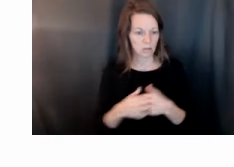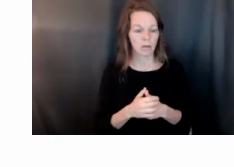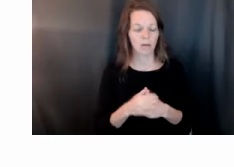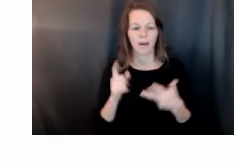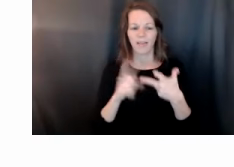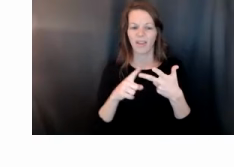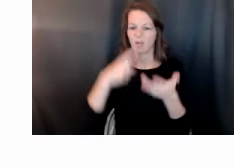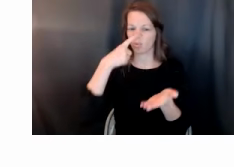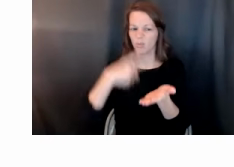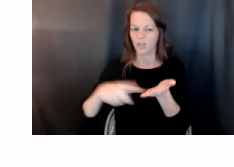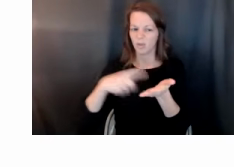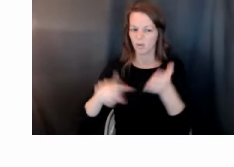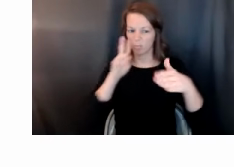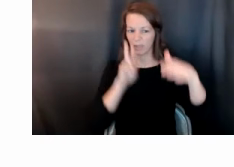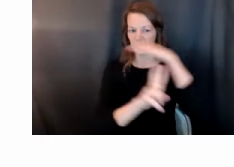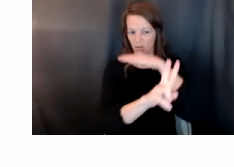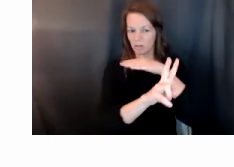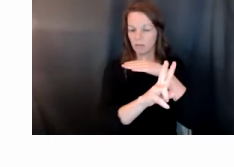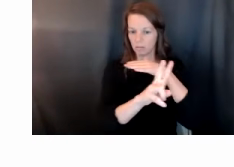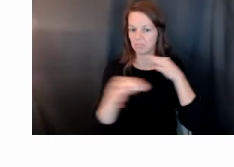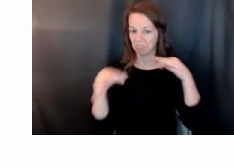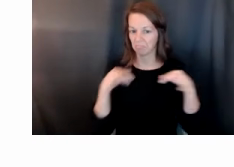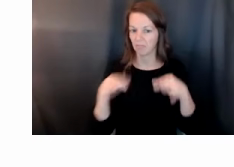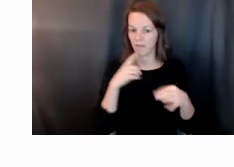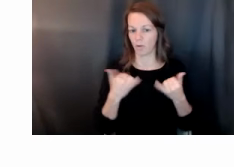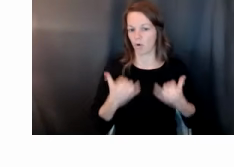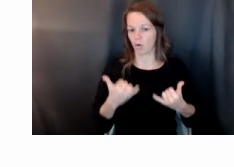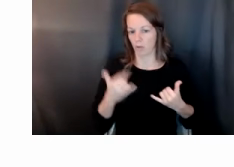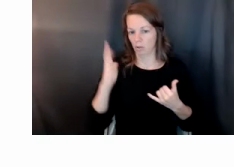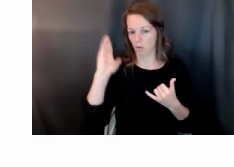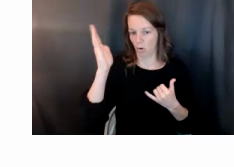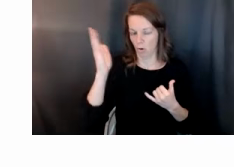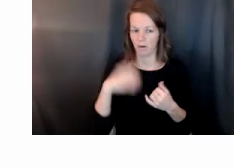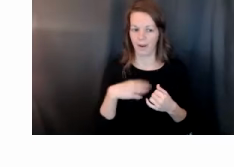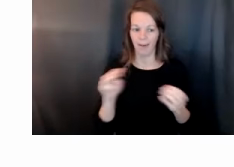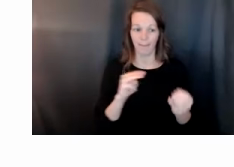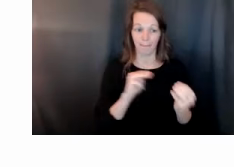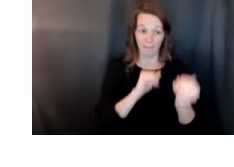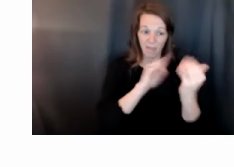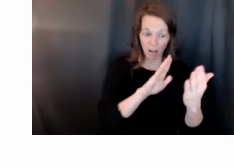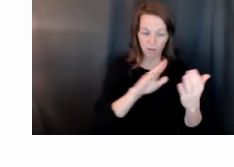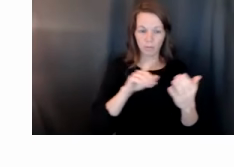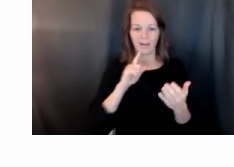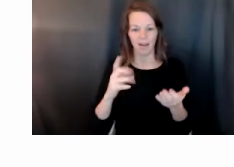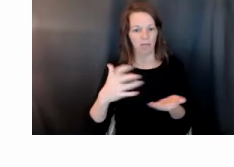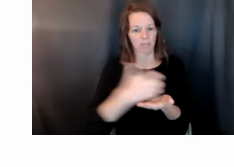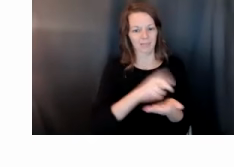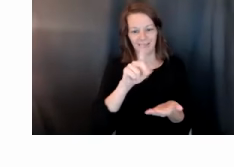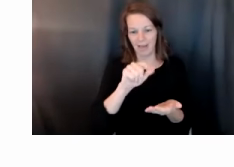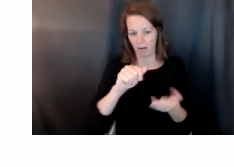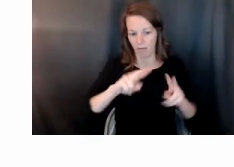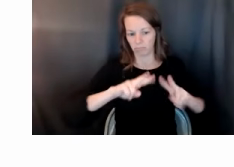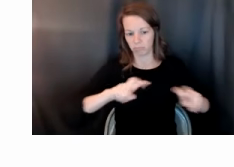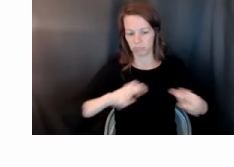outline the research predictions for the current talk and the methodology and corpus that we used to test